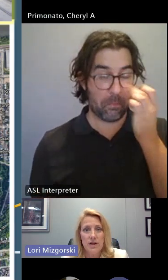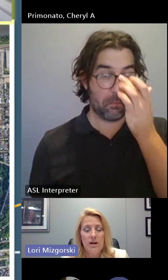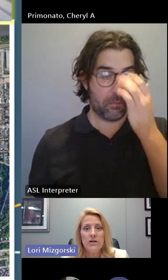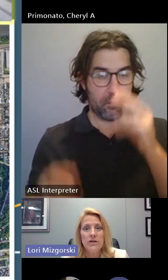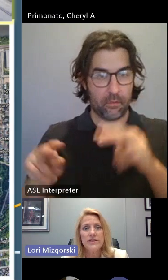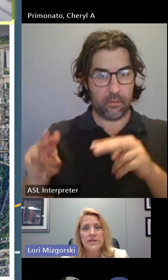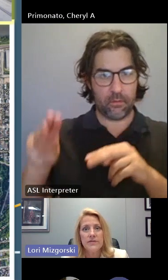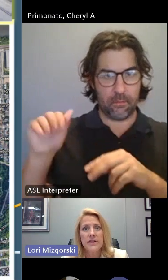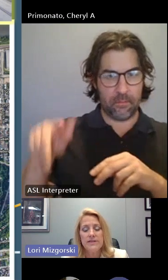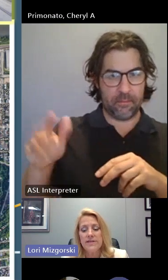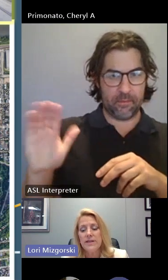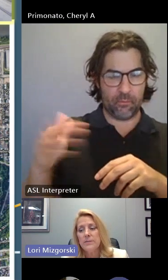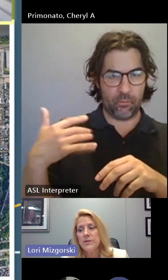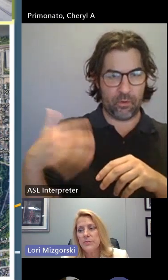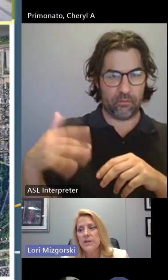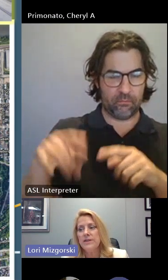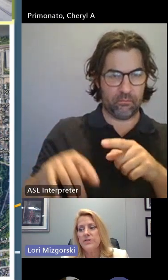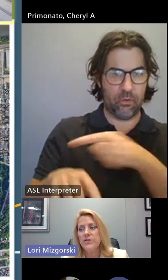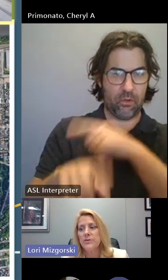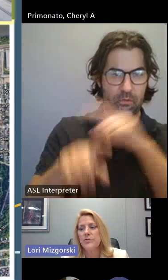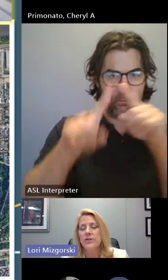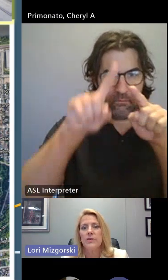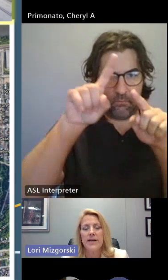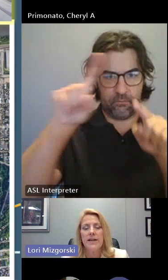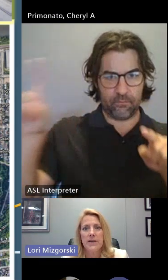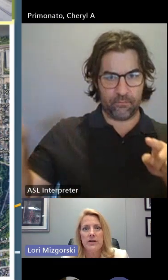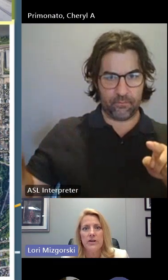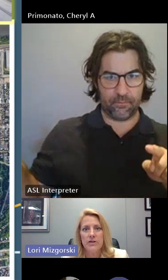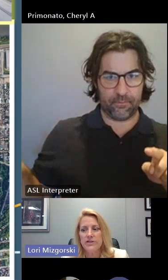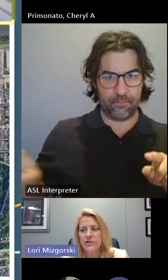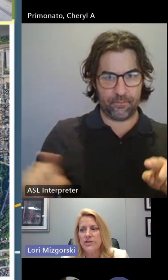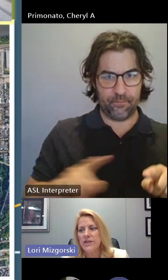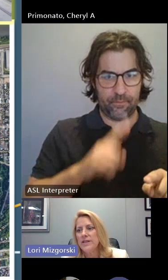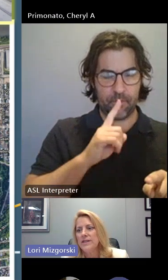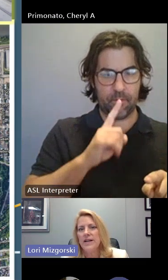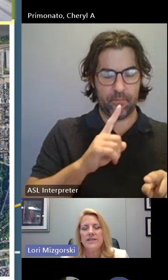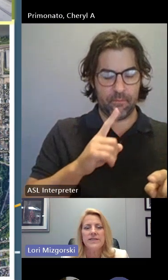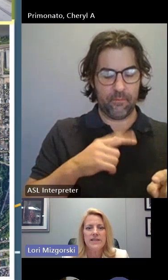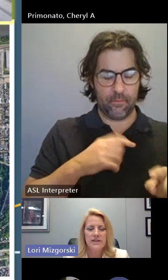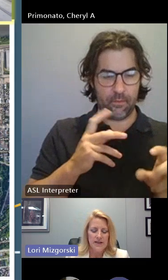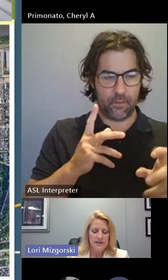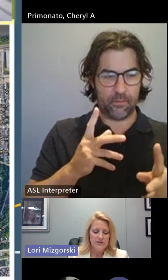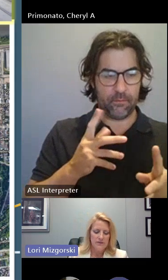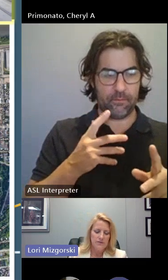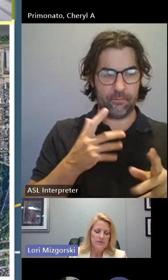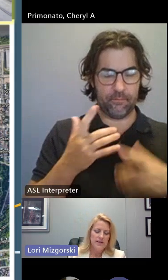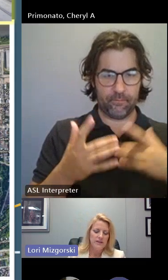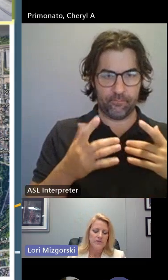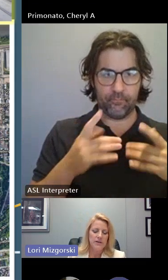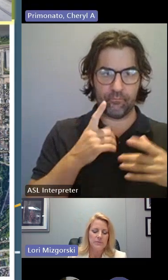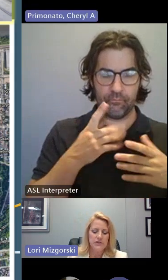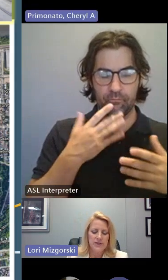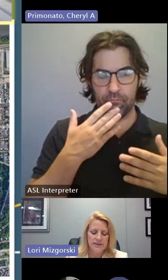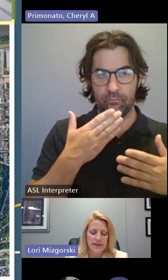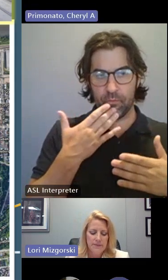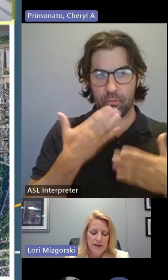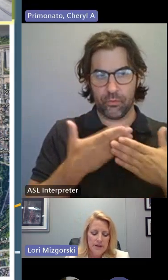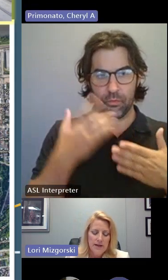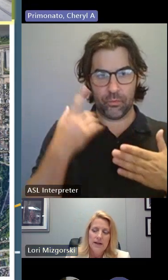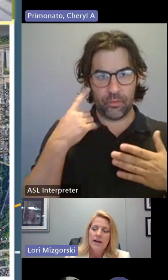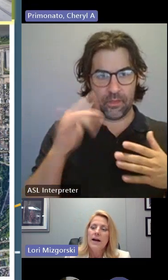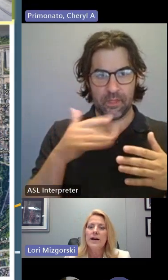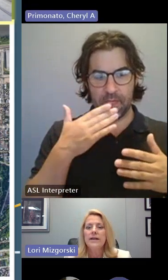be a much longer difference between the two. So I am encouraged to hear that. So thank you. I appreciate